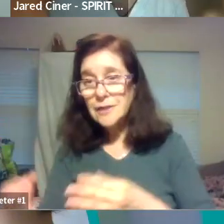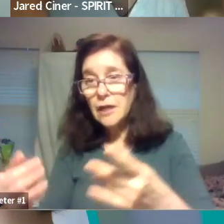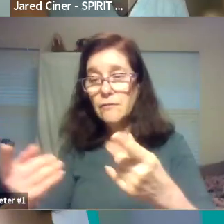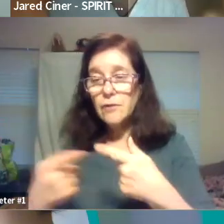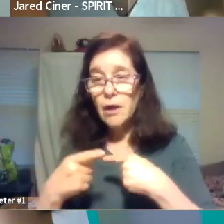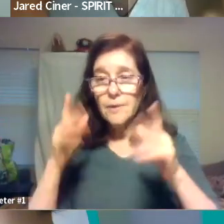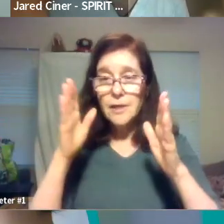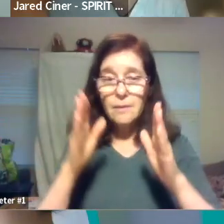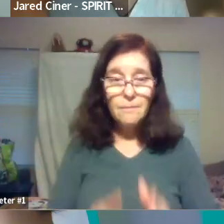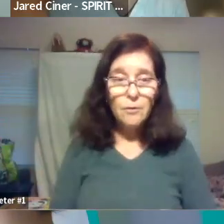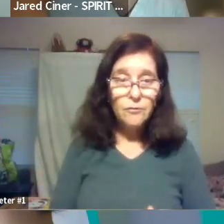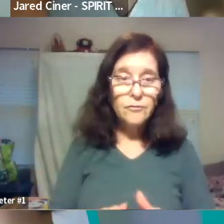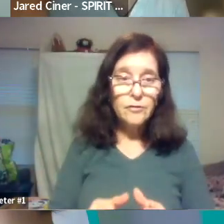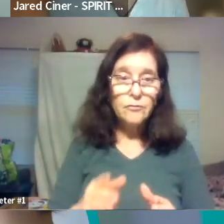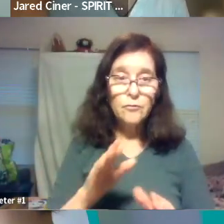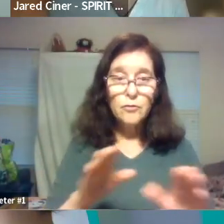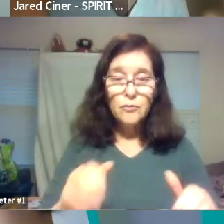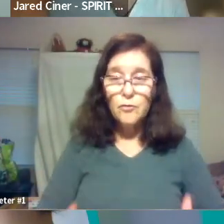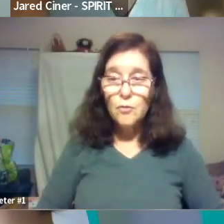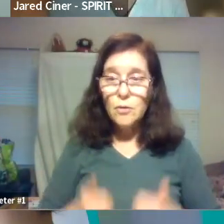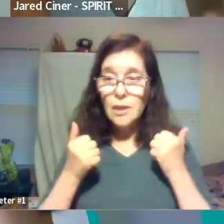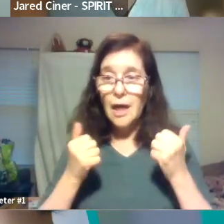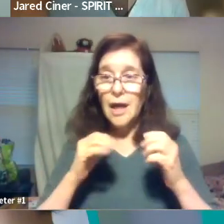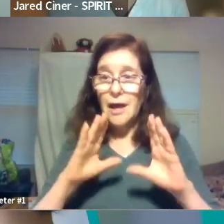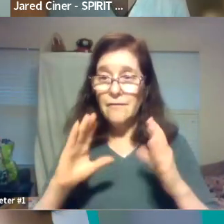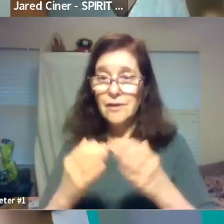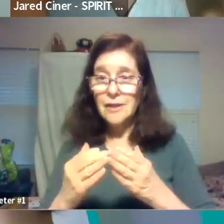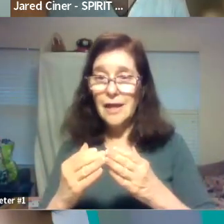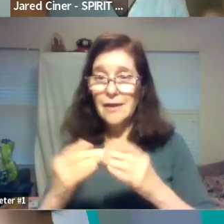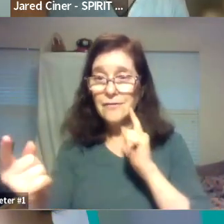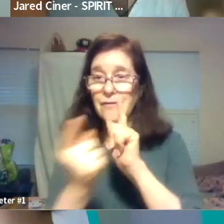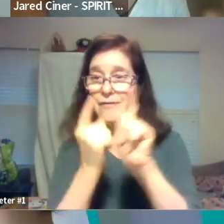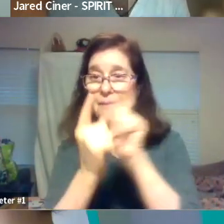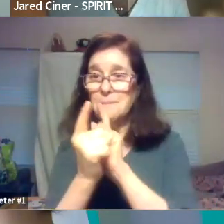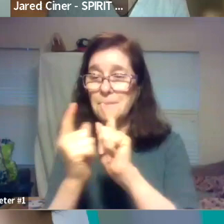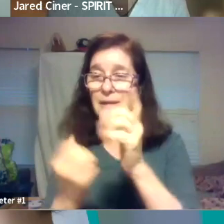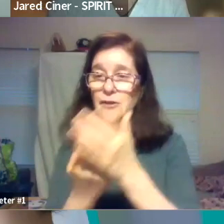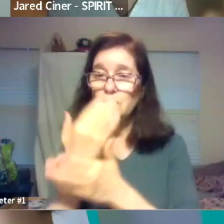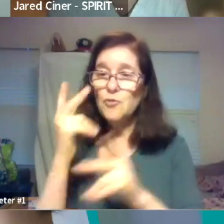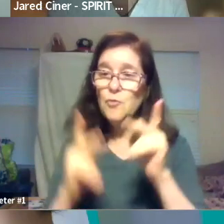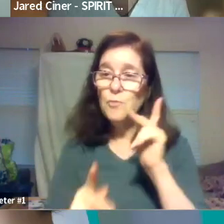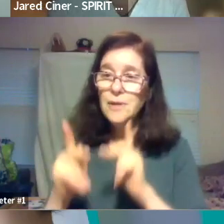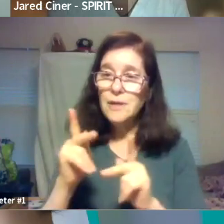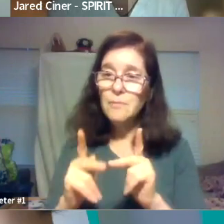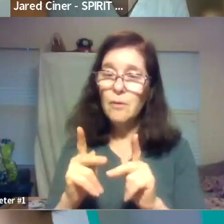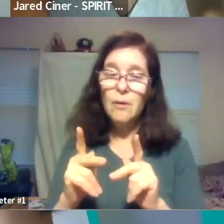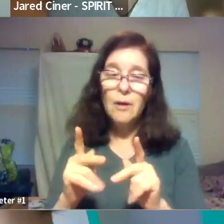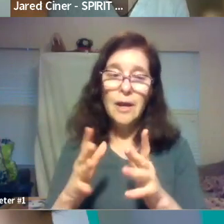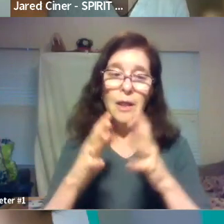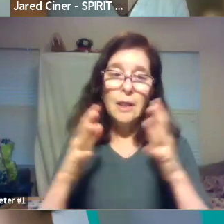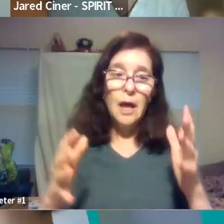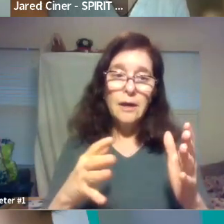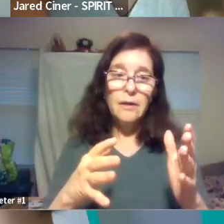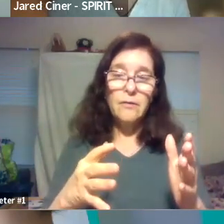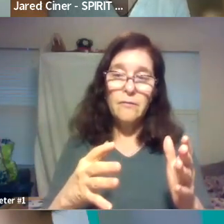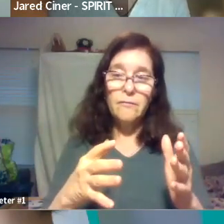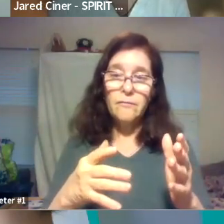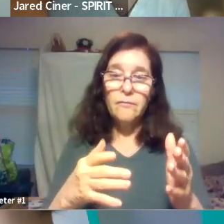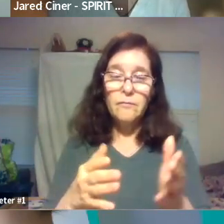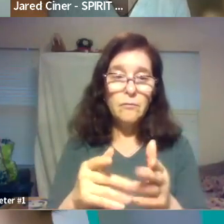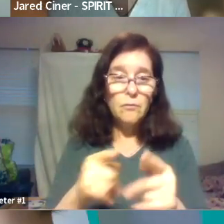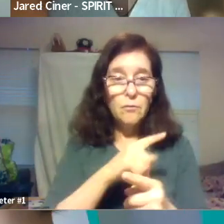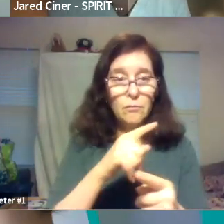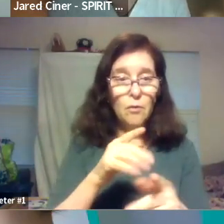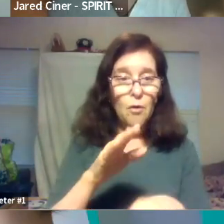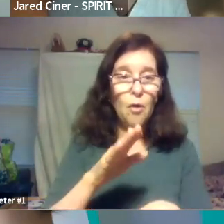can do live classes and still have that sense of community and meet new people, as well as tons of on-demand classes and videos.